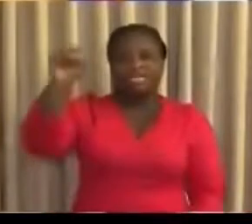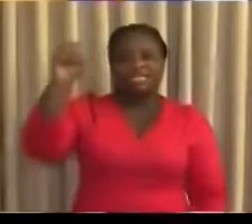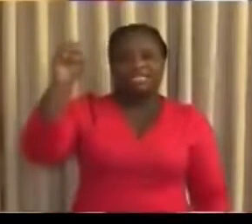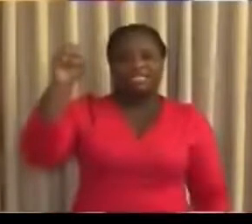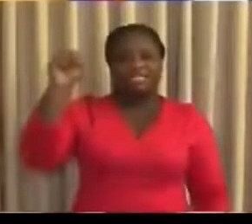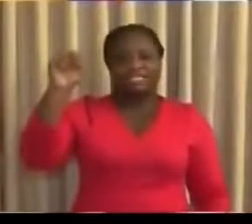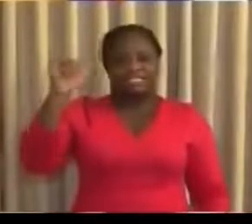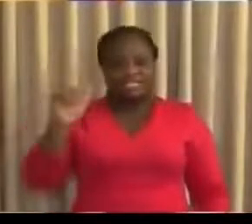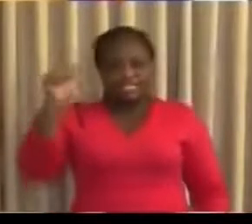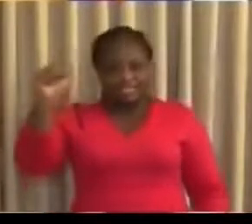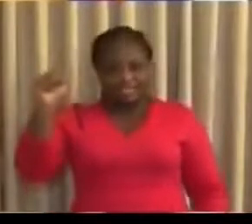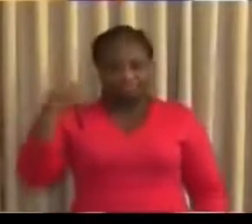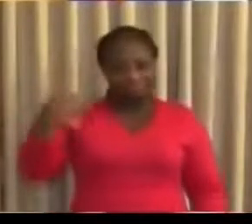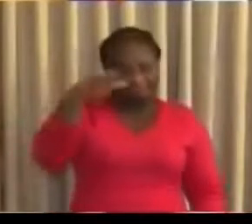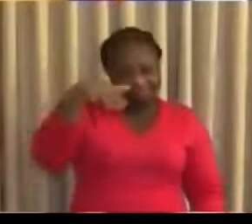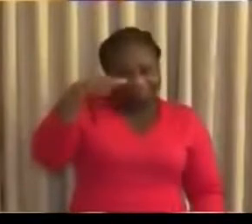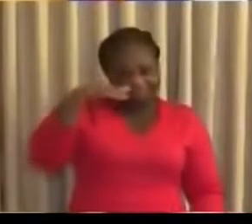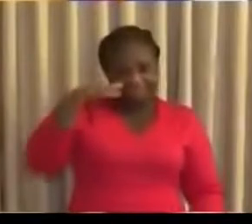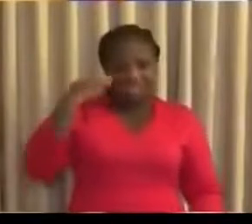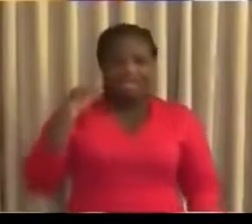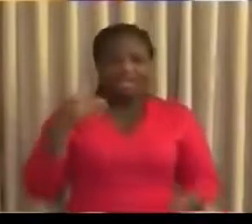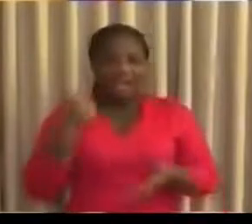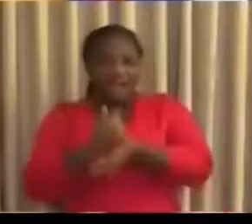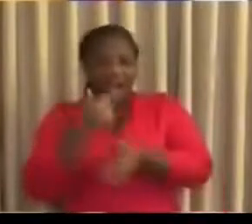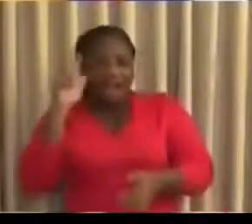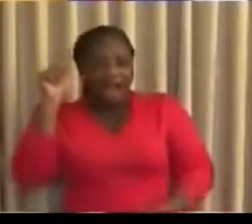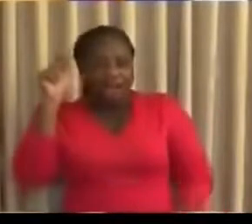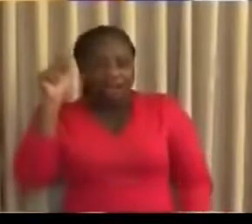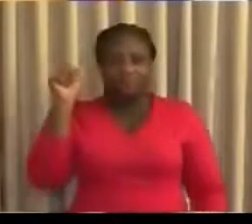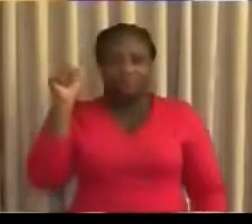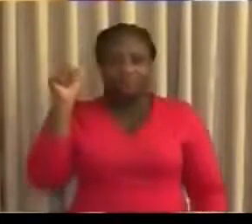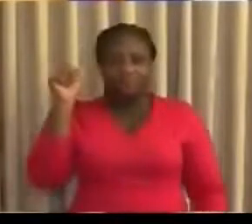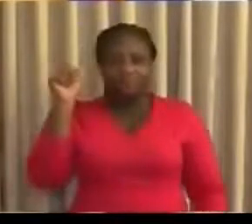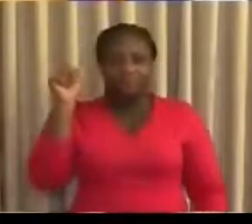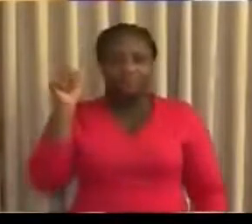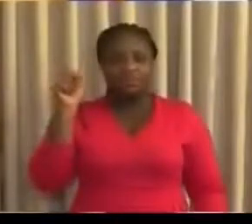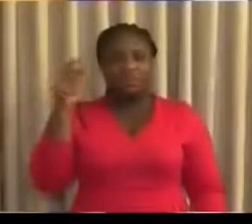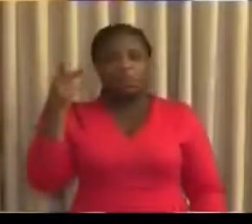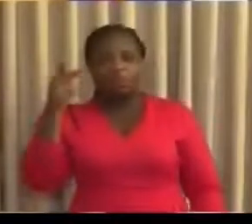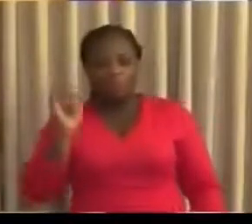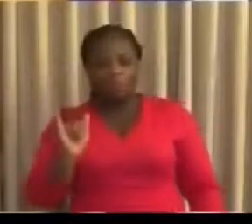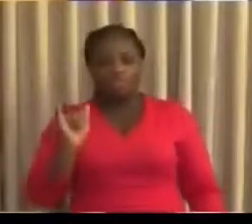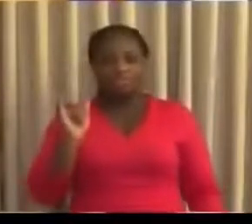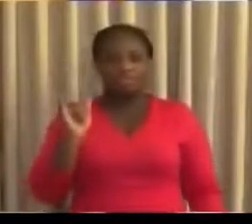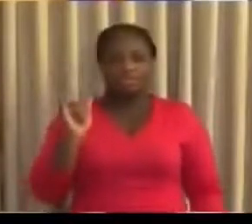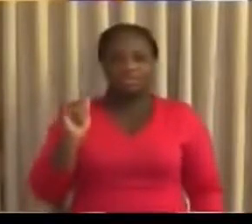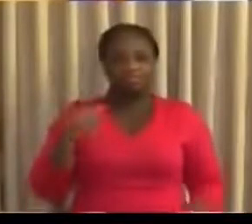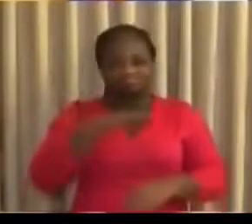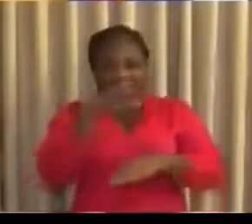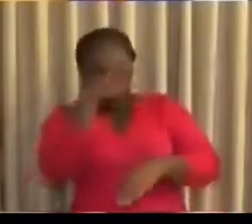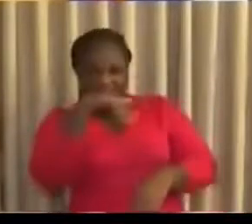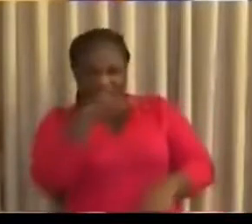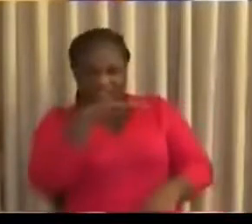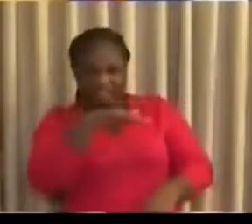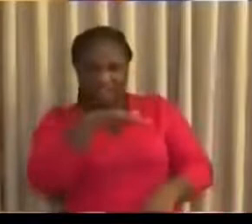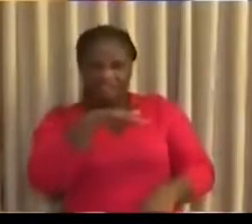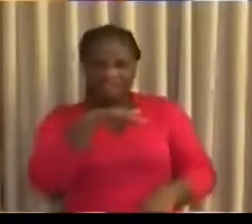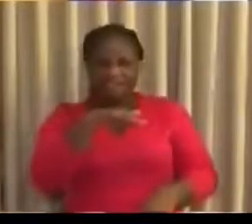Municipality, and the Greater Kumasi Metropolitan Area and contiguous districts,